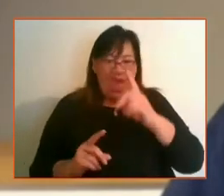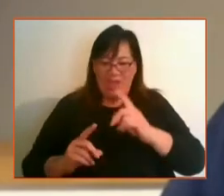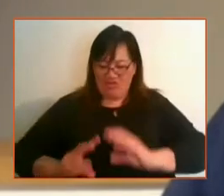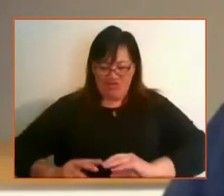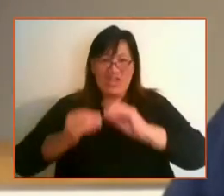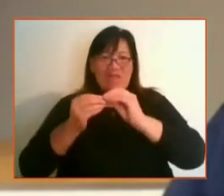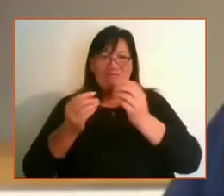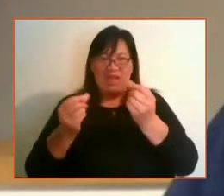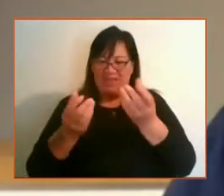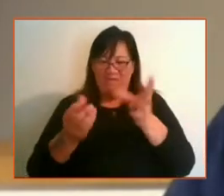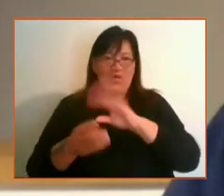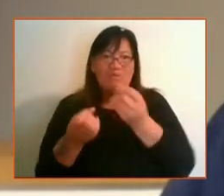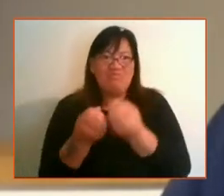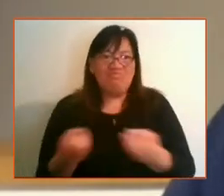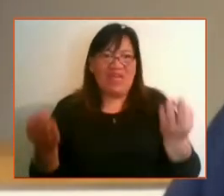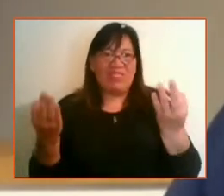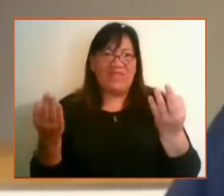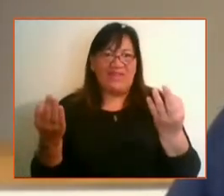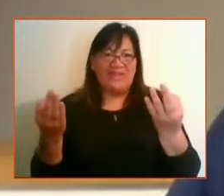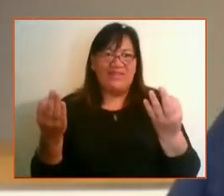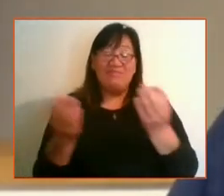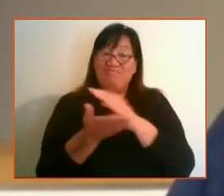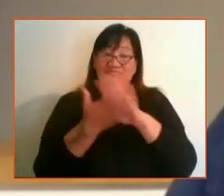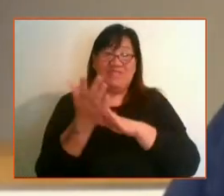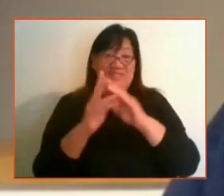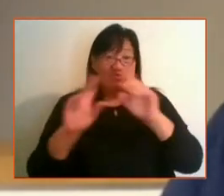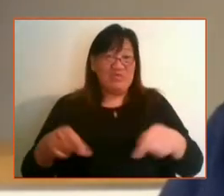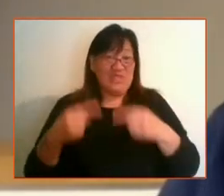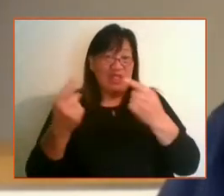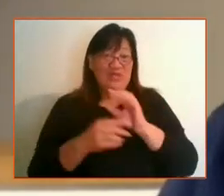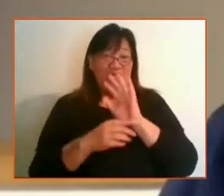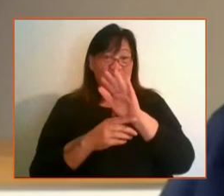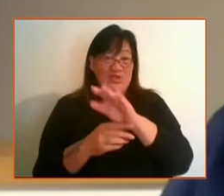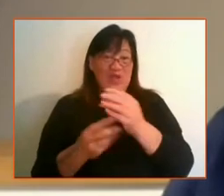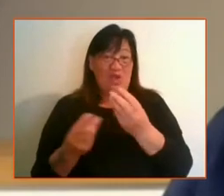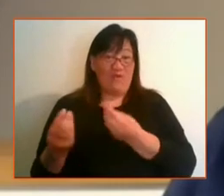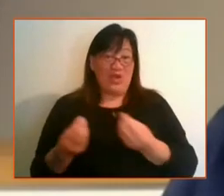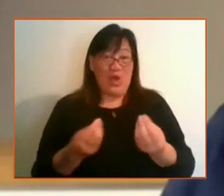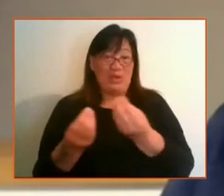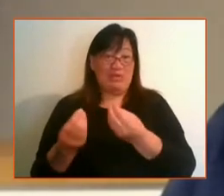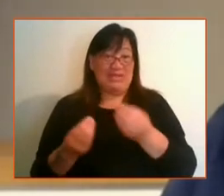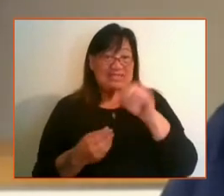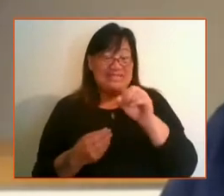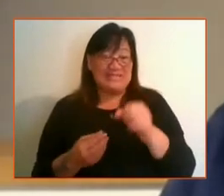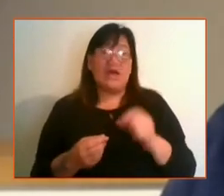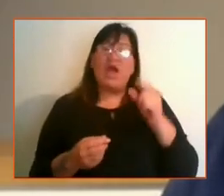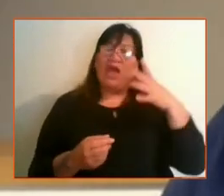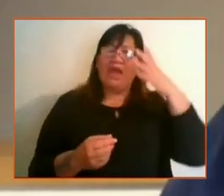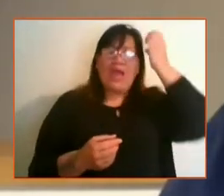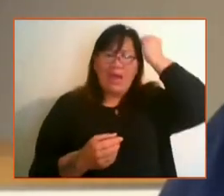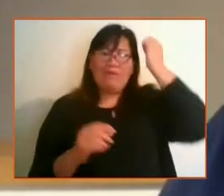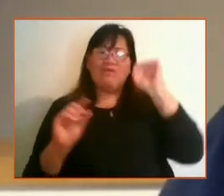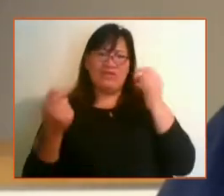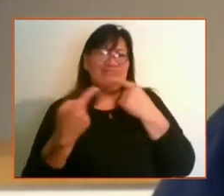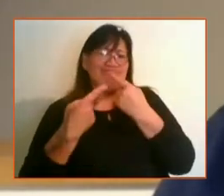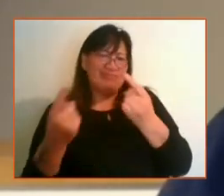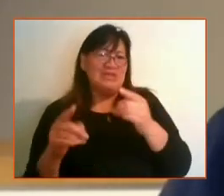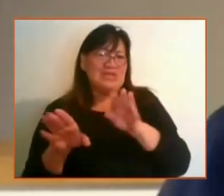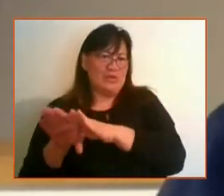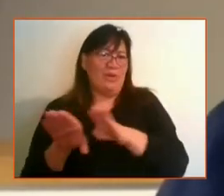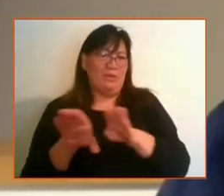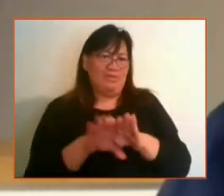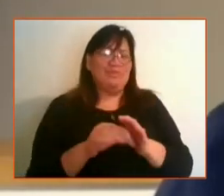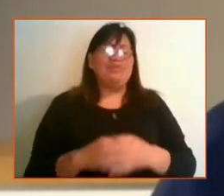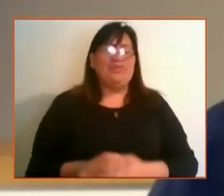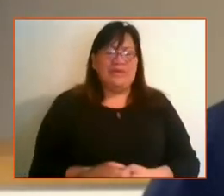air. So there's some real challenges in the economy, and I think Carmel certainly has noted that. And I do think